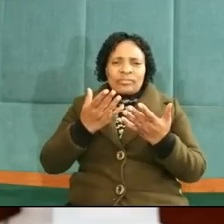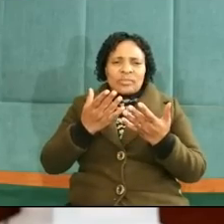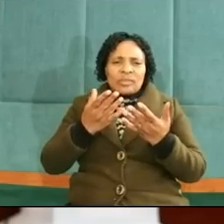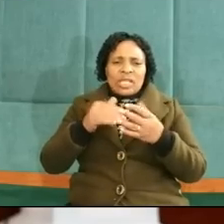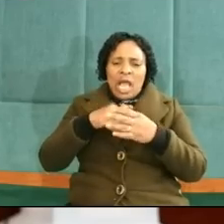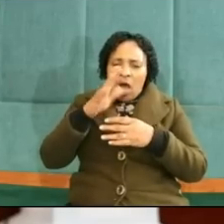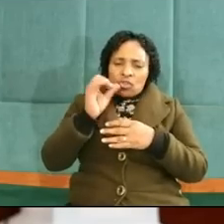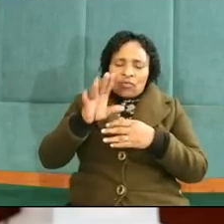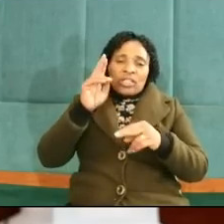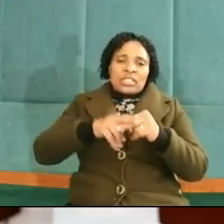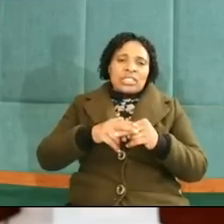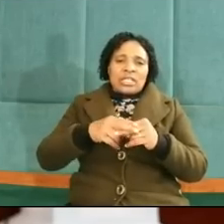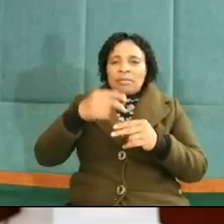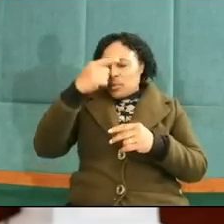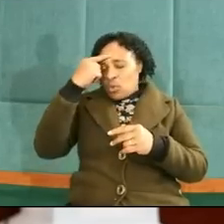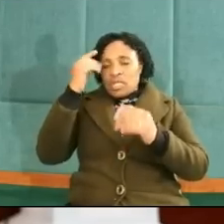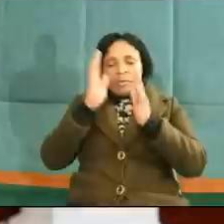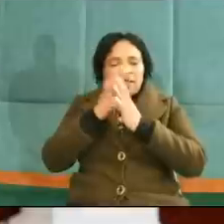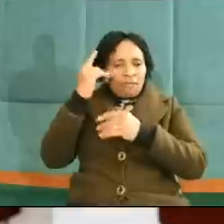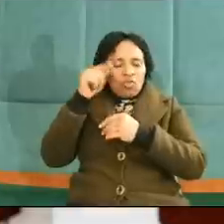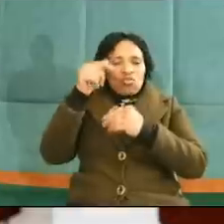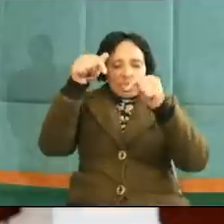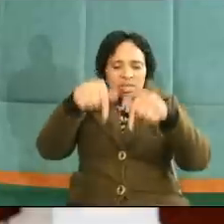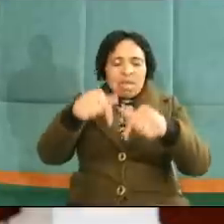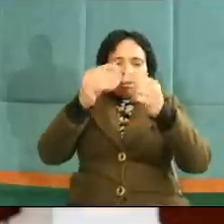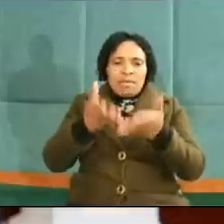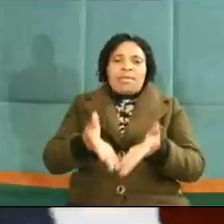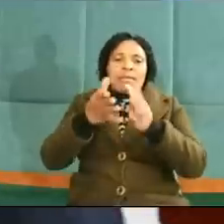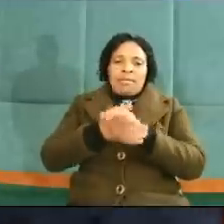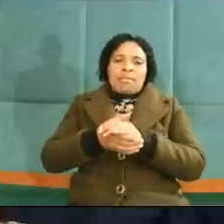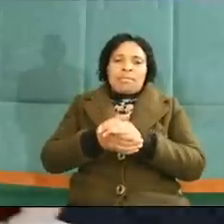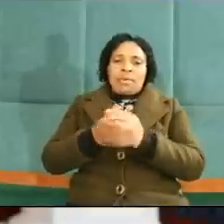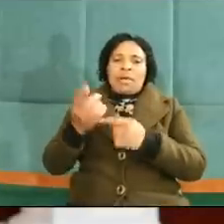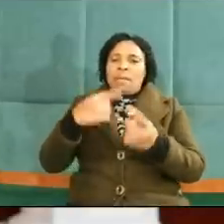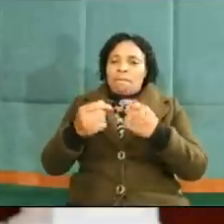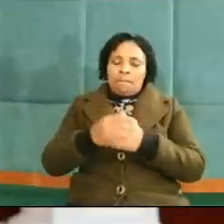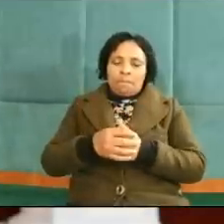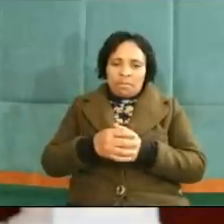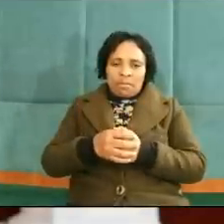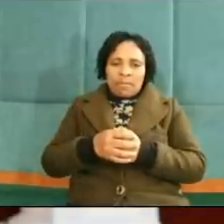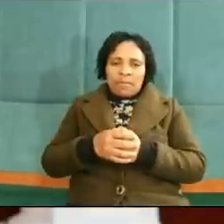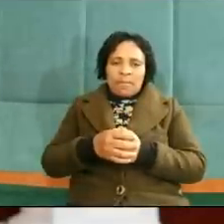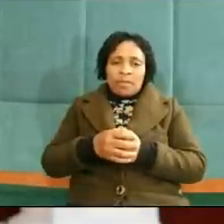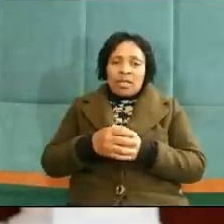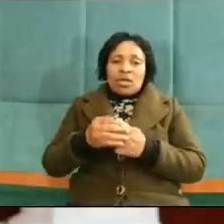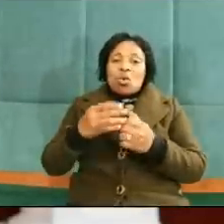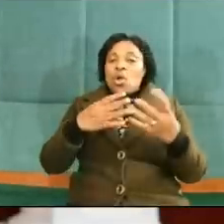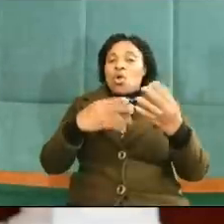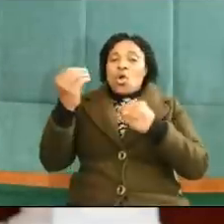out of your seat, because I'm going to pray for you here. Come. Because we're going home